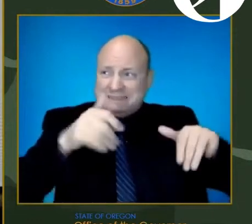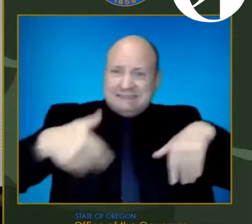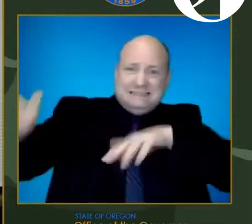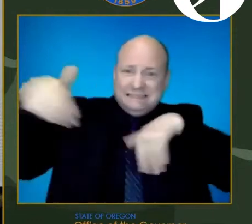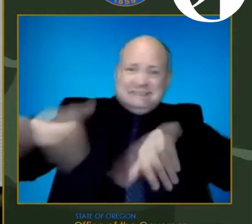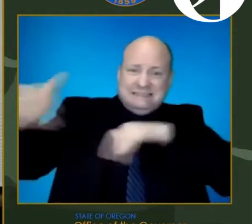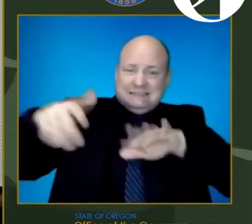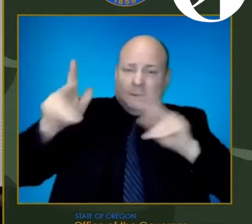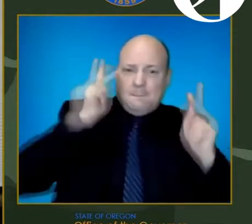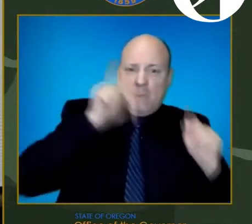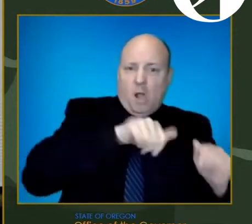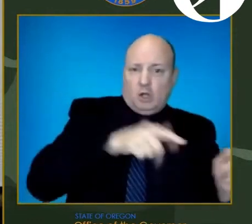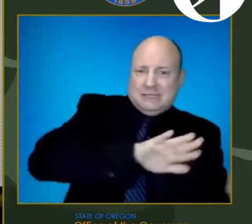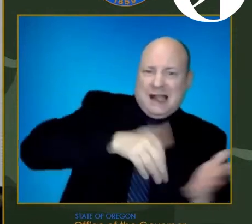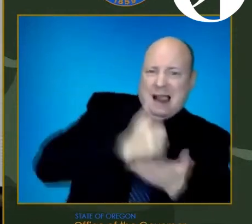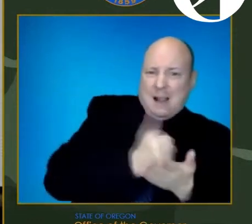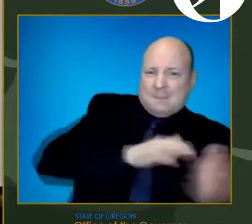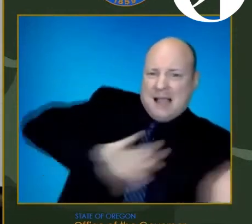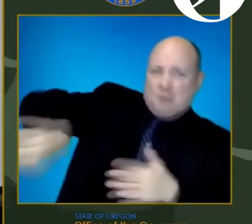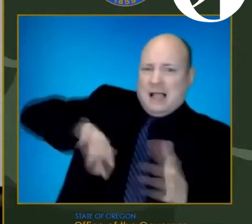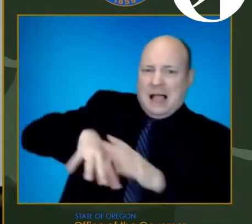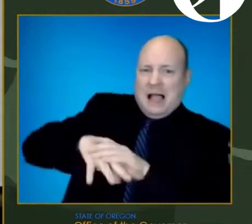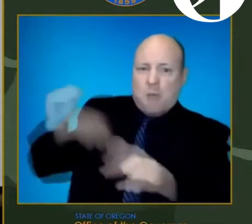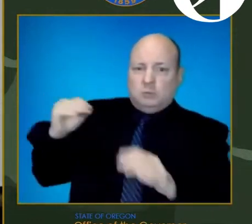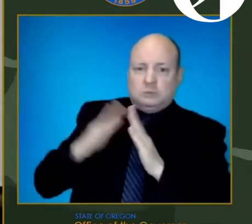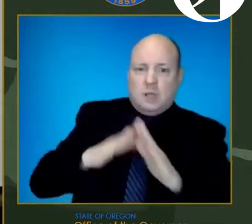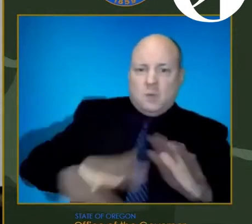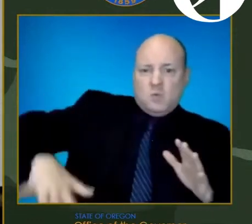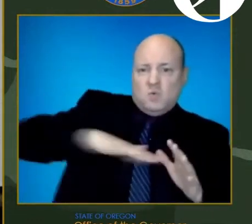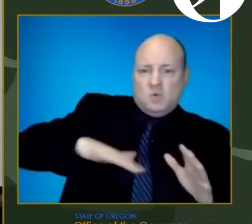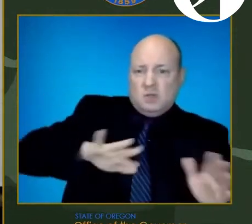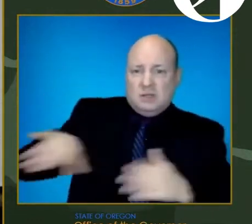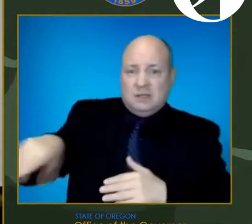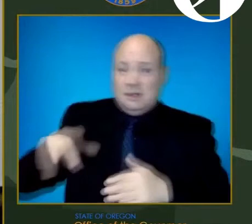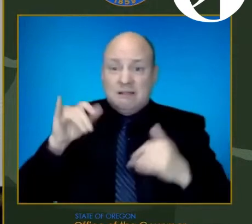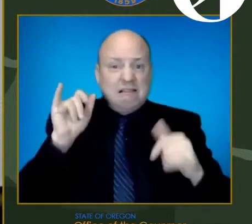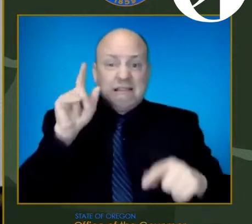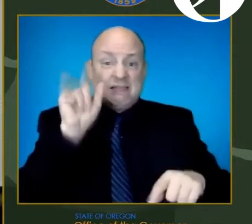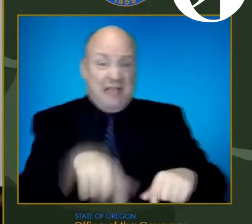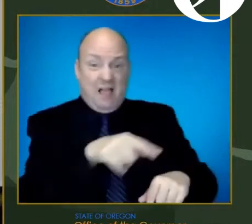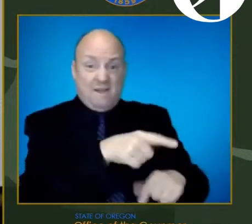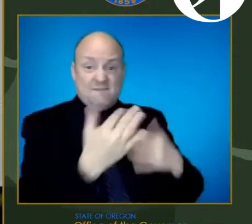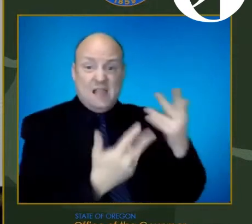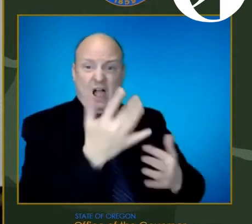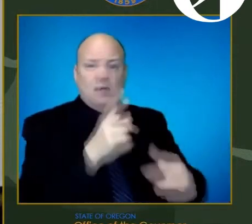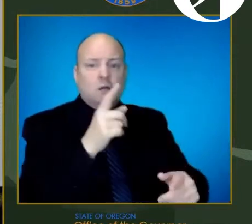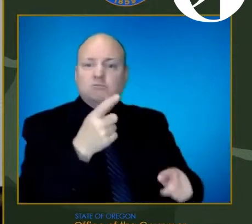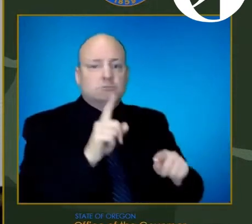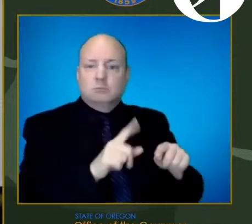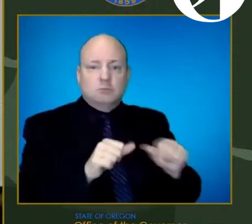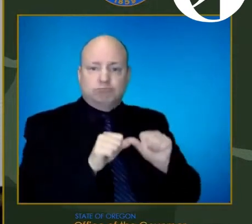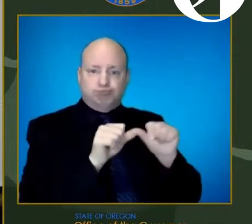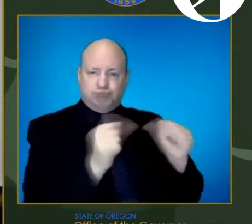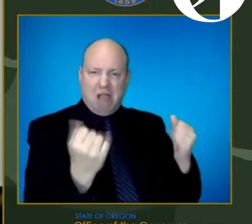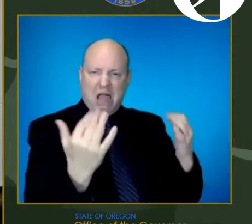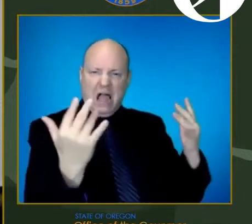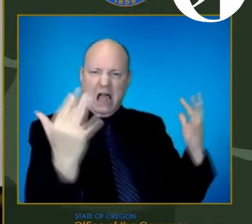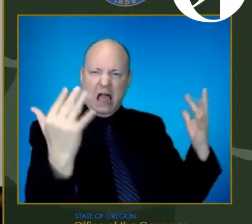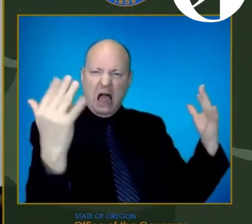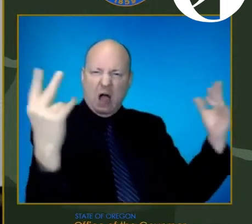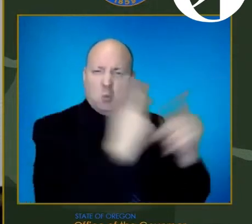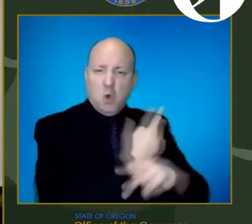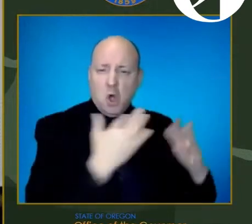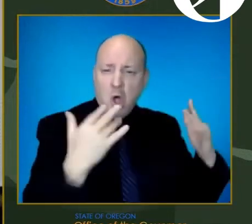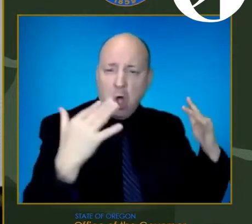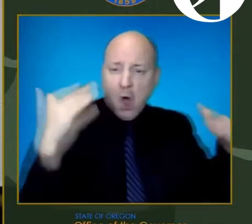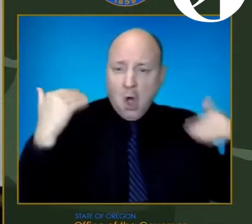pretty clear that we were not going to be able to stop the fire with the resources we had. And